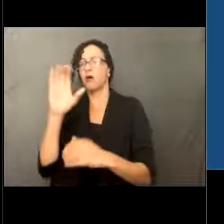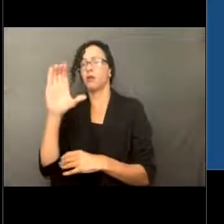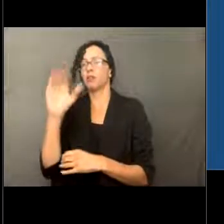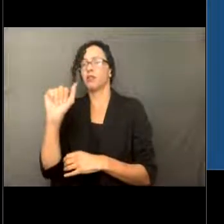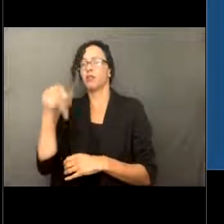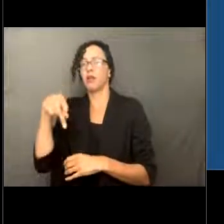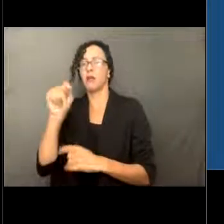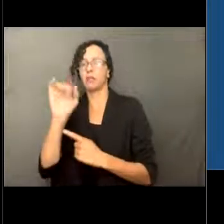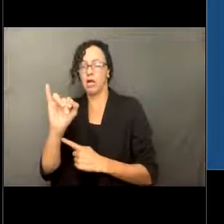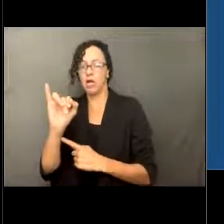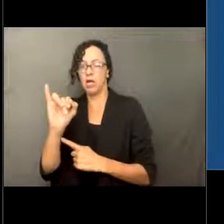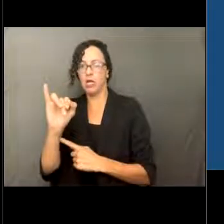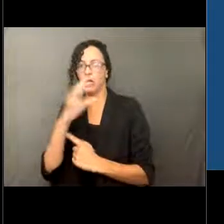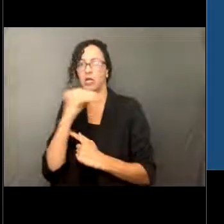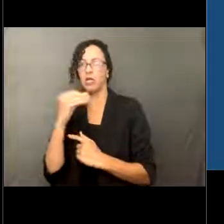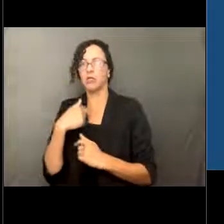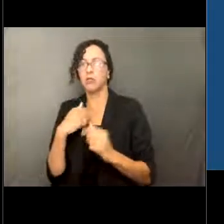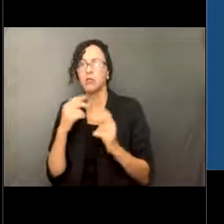closing.